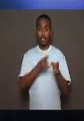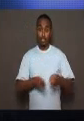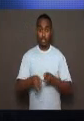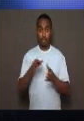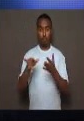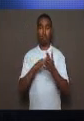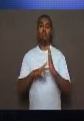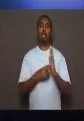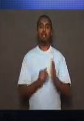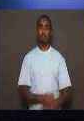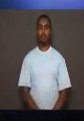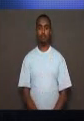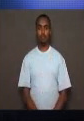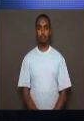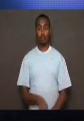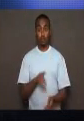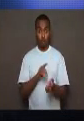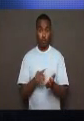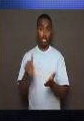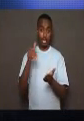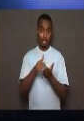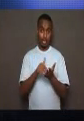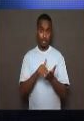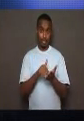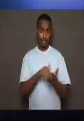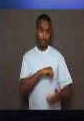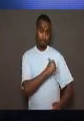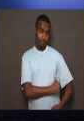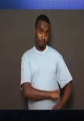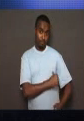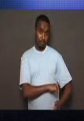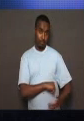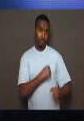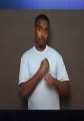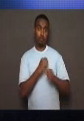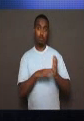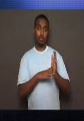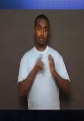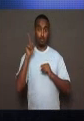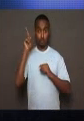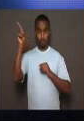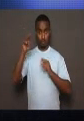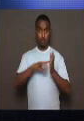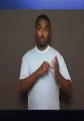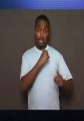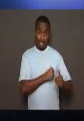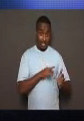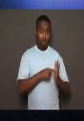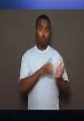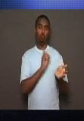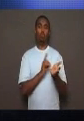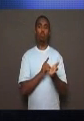system. A doctor may also be a surgeon. A surgeon is a doctor that